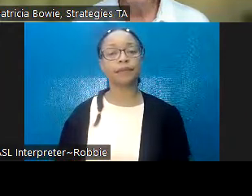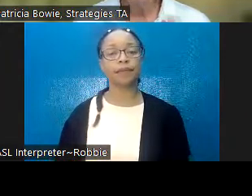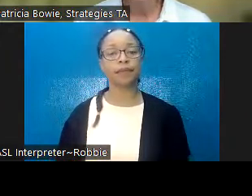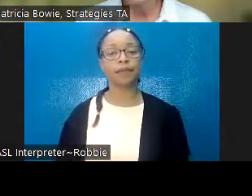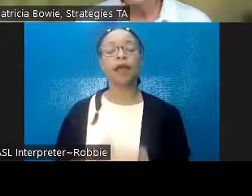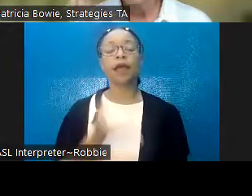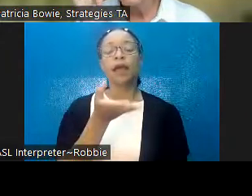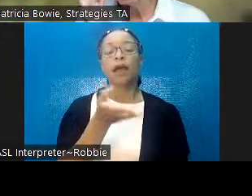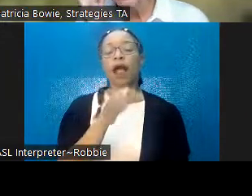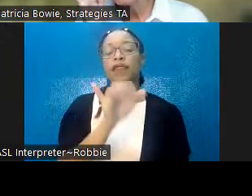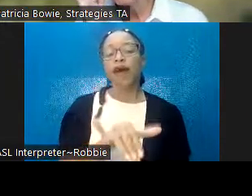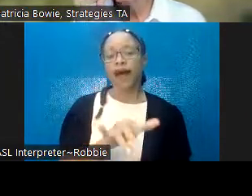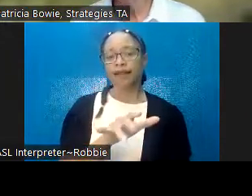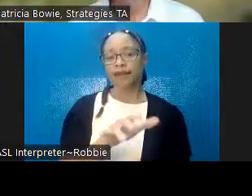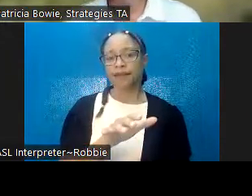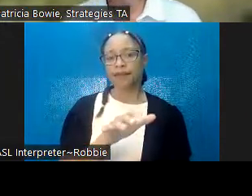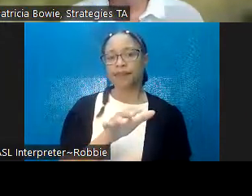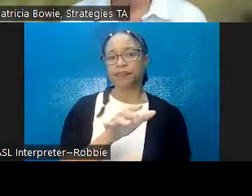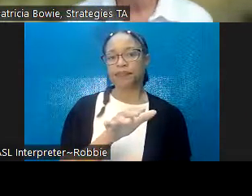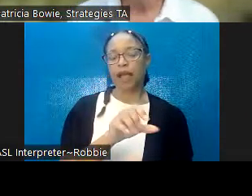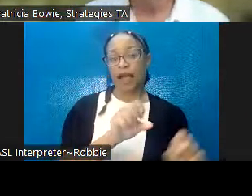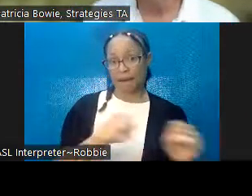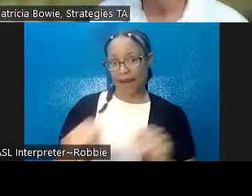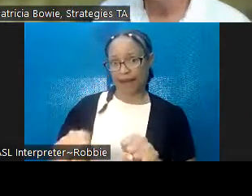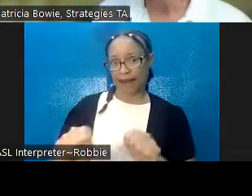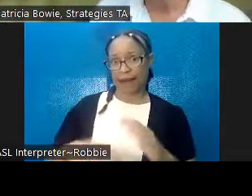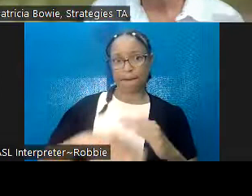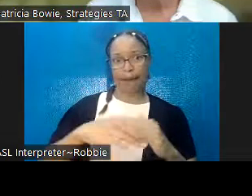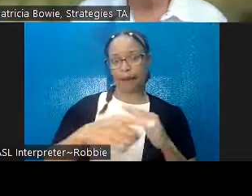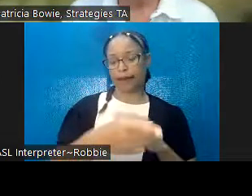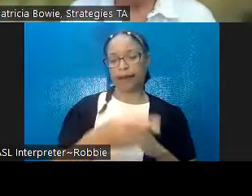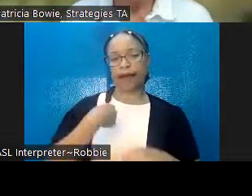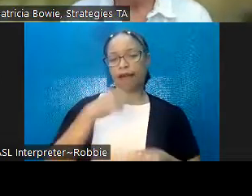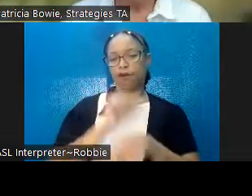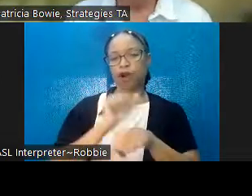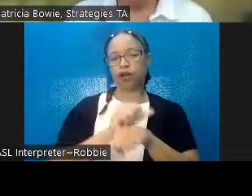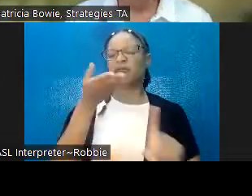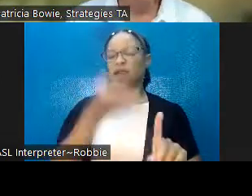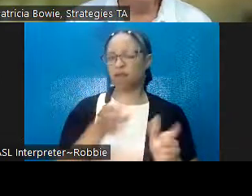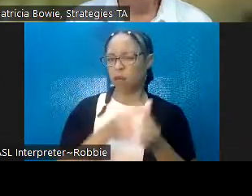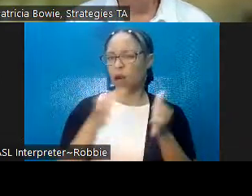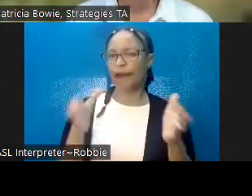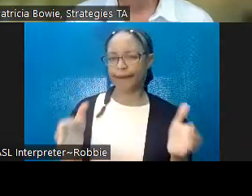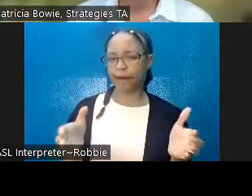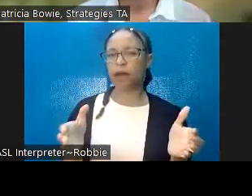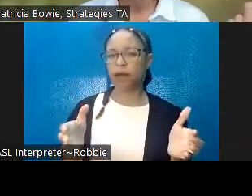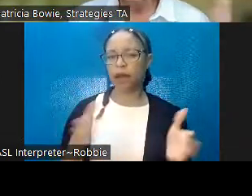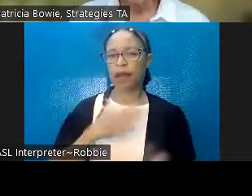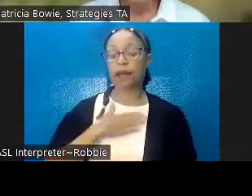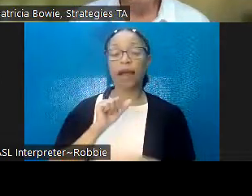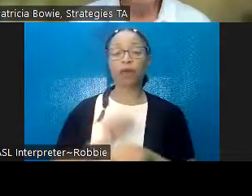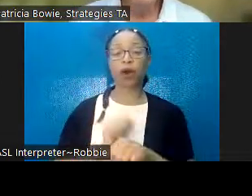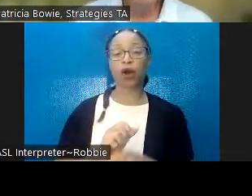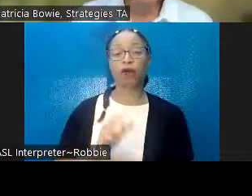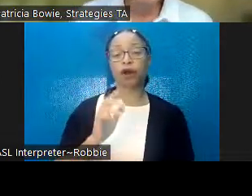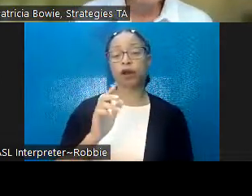this is a set of capacities. This is something that I've worked on quite a bit, actually, in my work over the